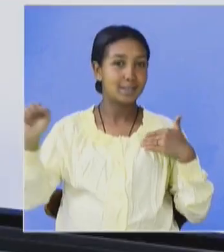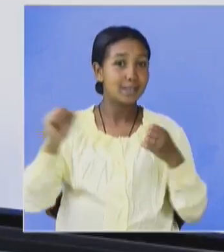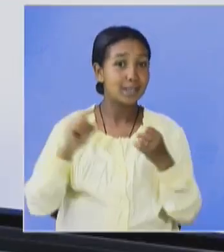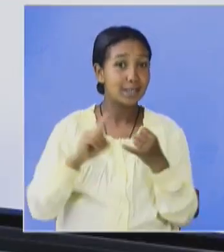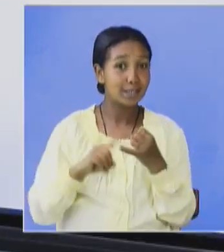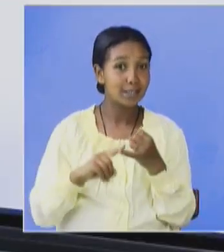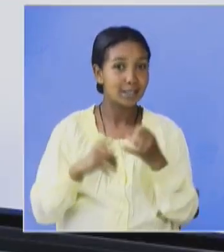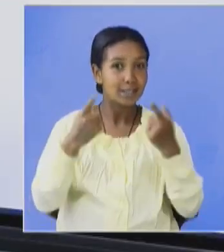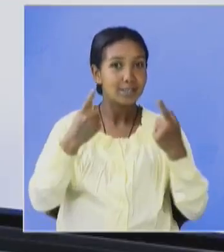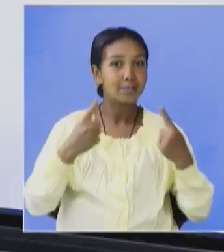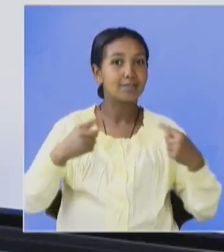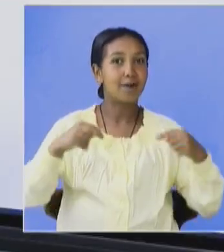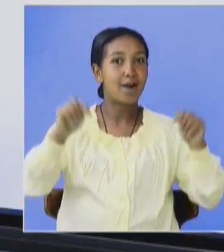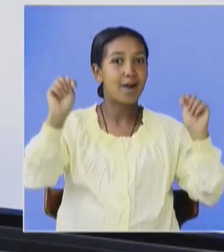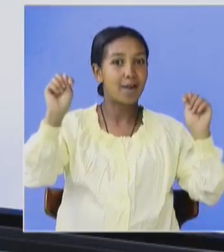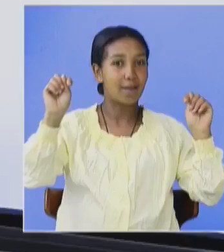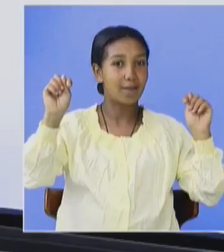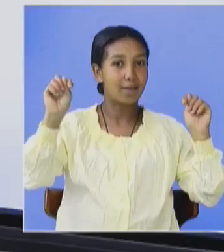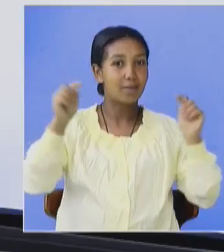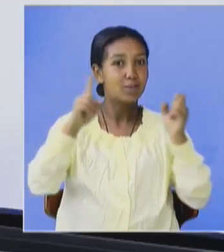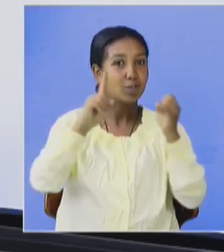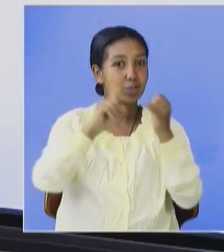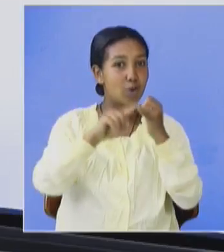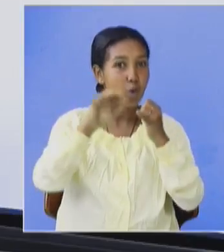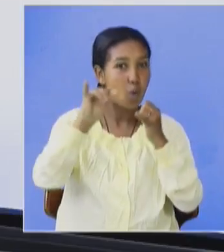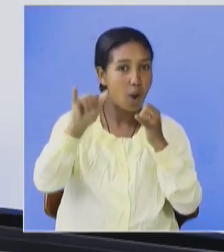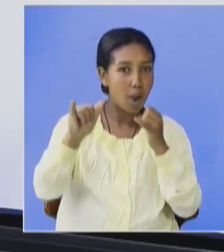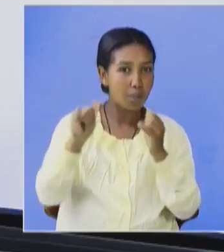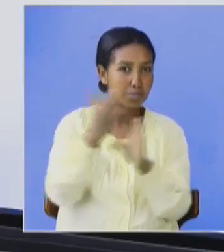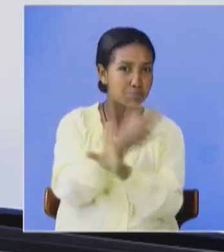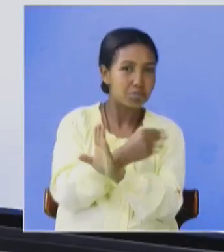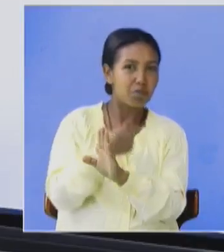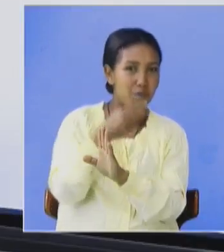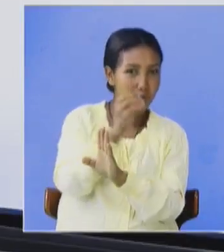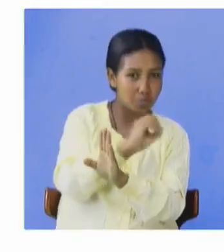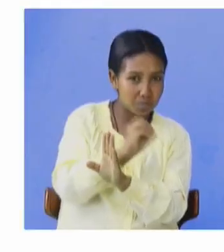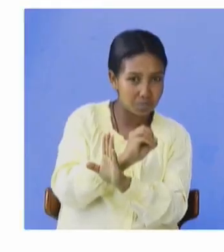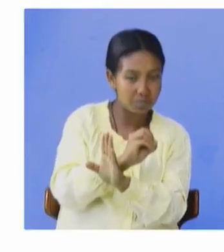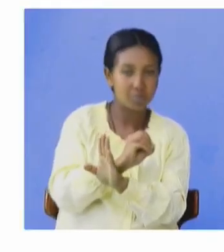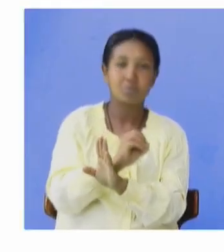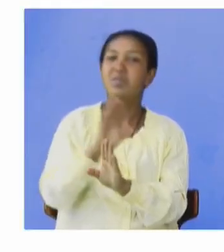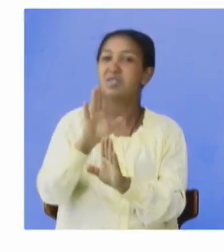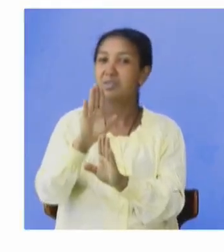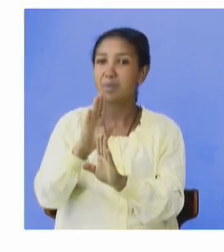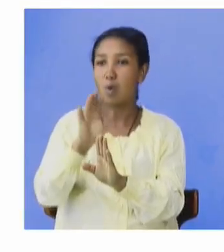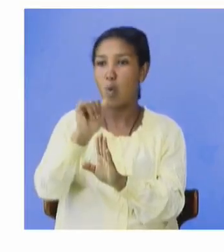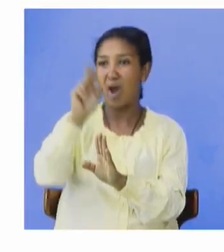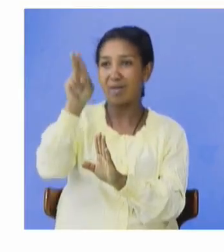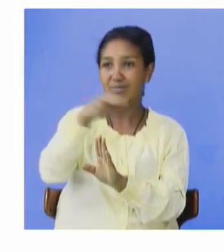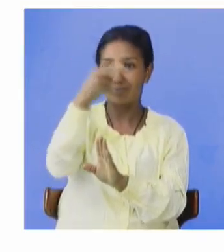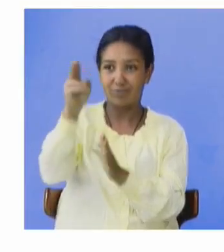is try, of course, ending with y, and also there is no vowel letters before y, so